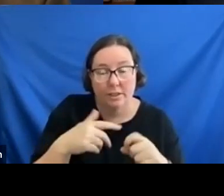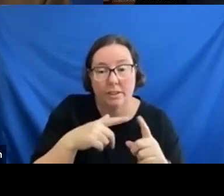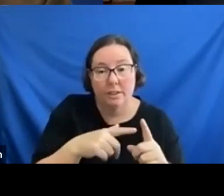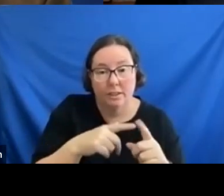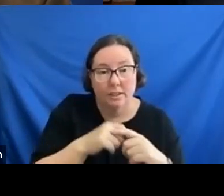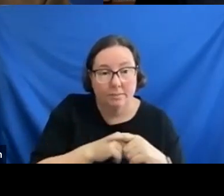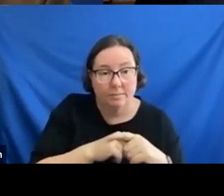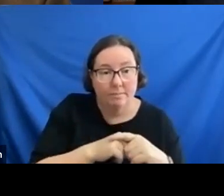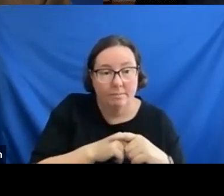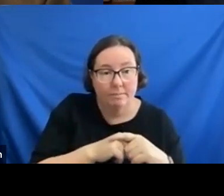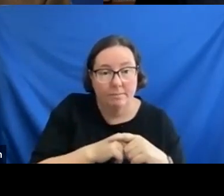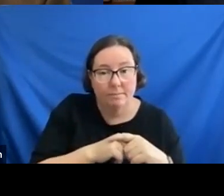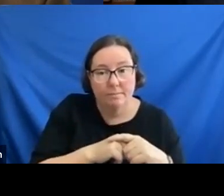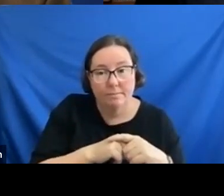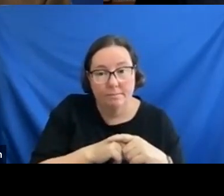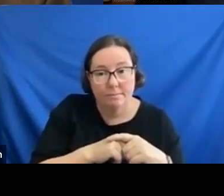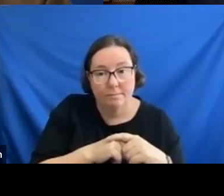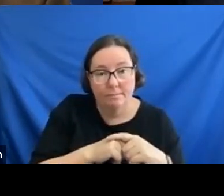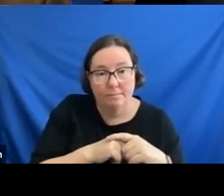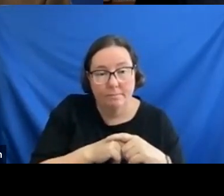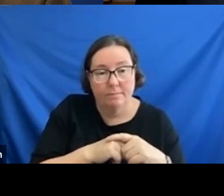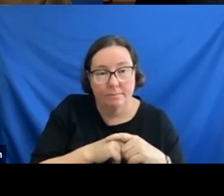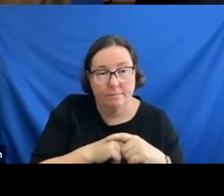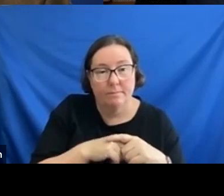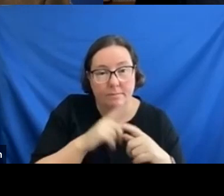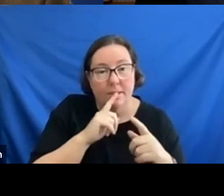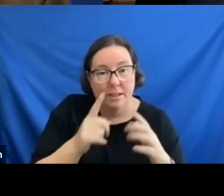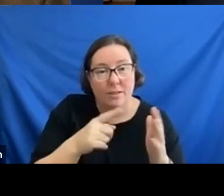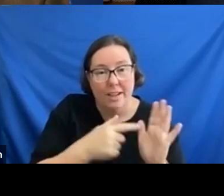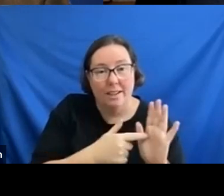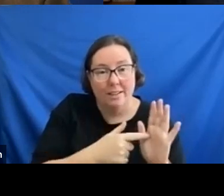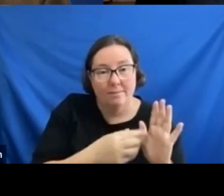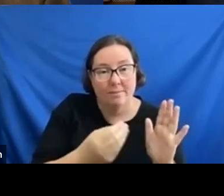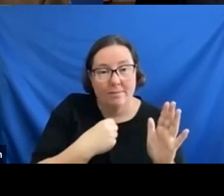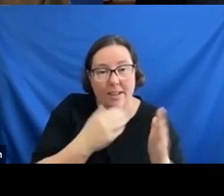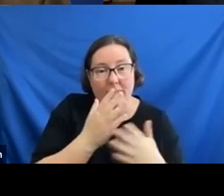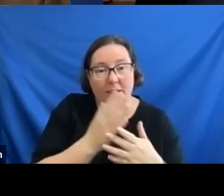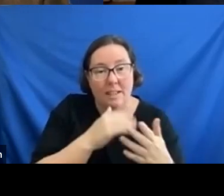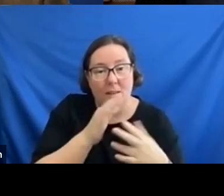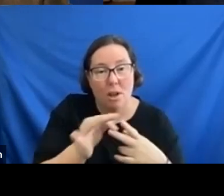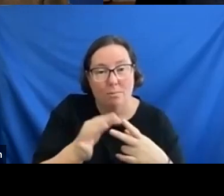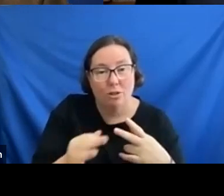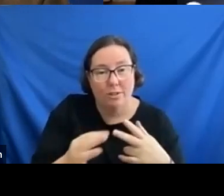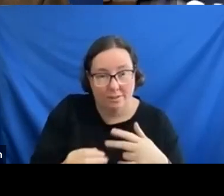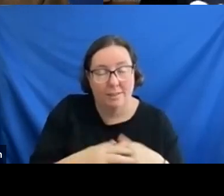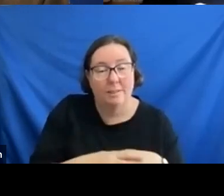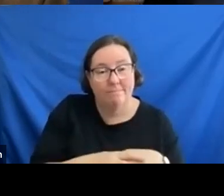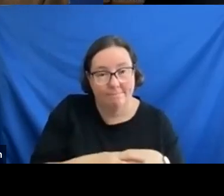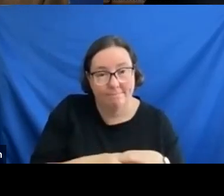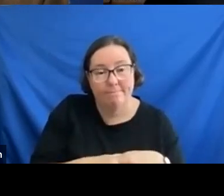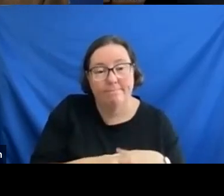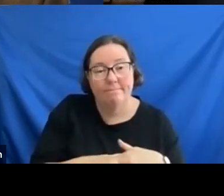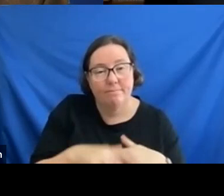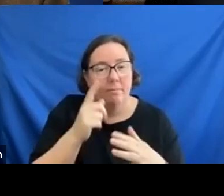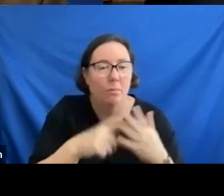was. And it really kind of opens some doors for us about what it